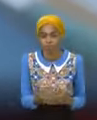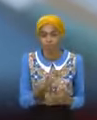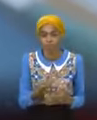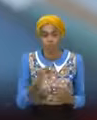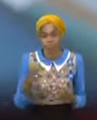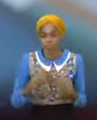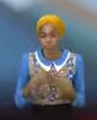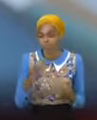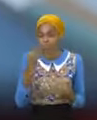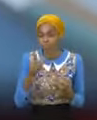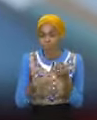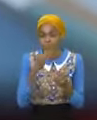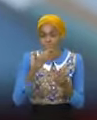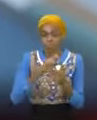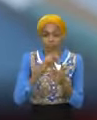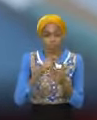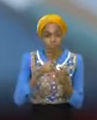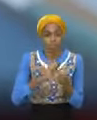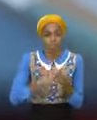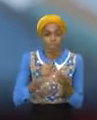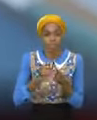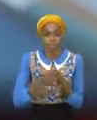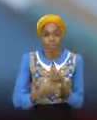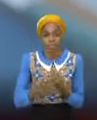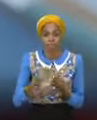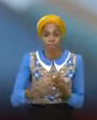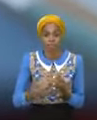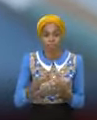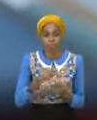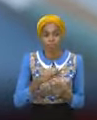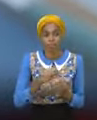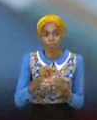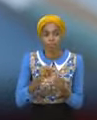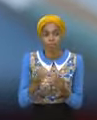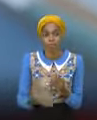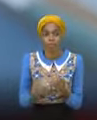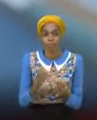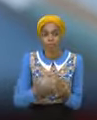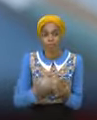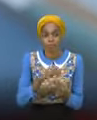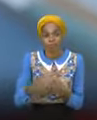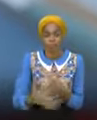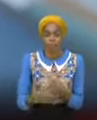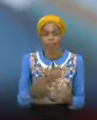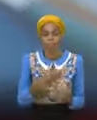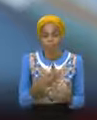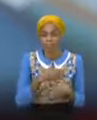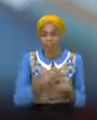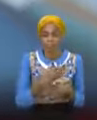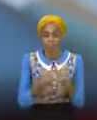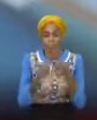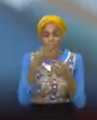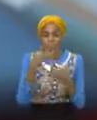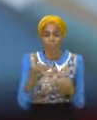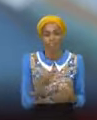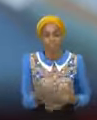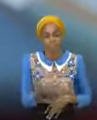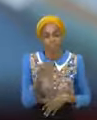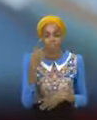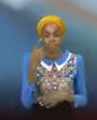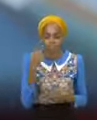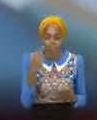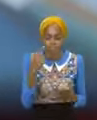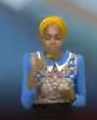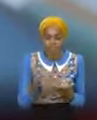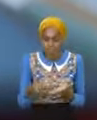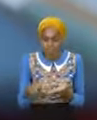terms. So after eating banana, I noticed that I observed myself. The tummy didn't, I didn't have any